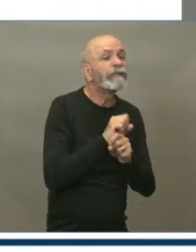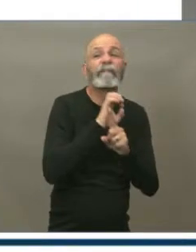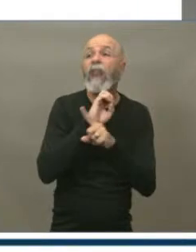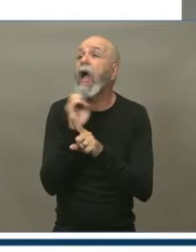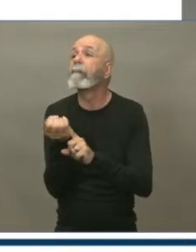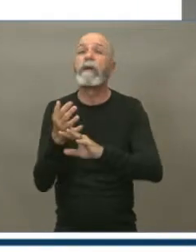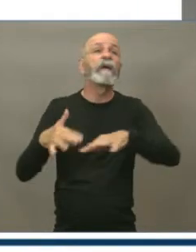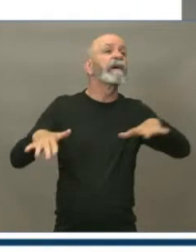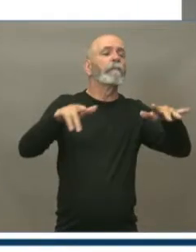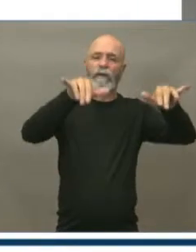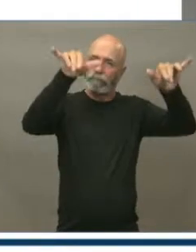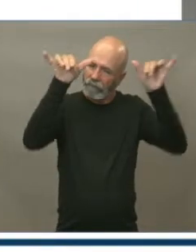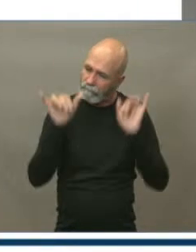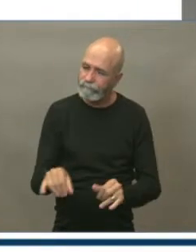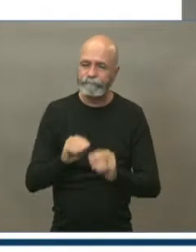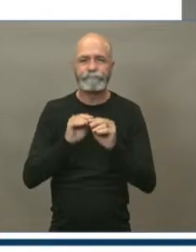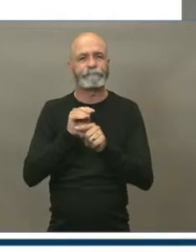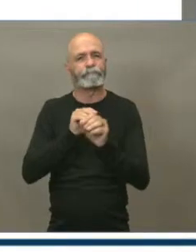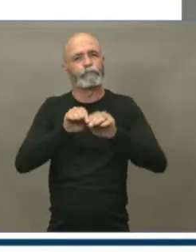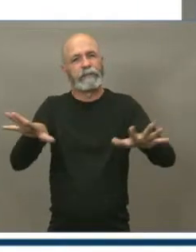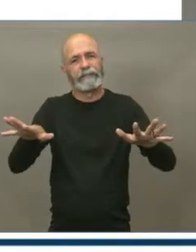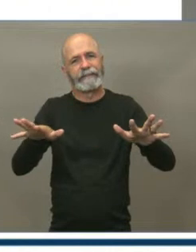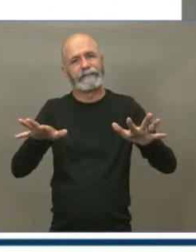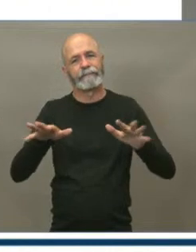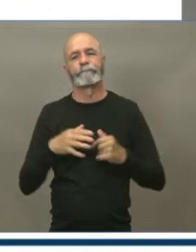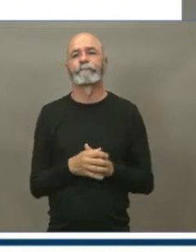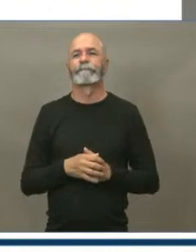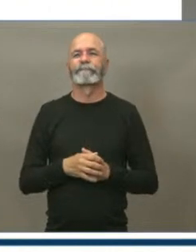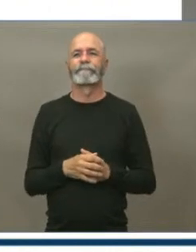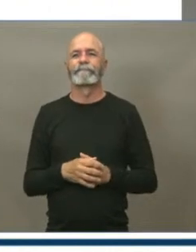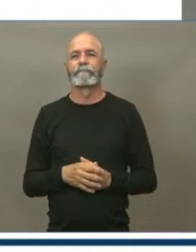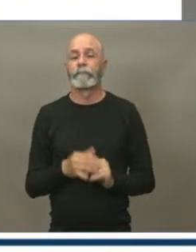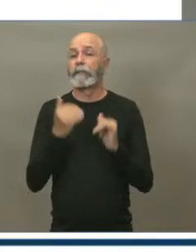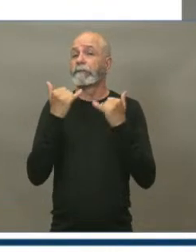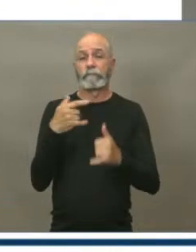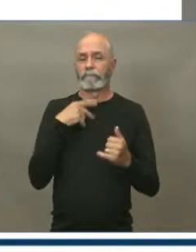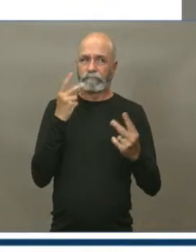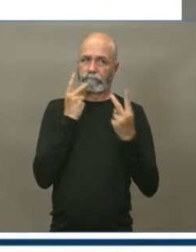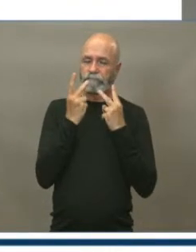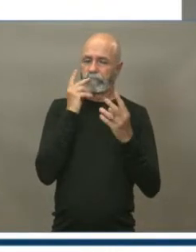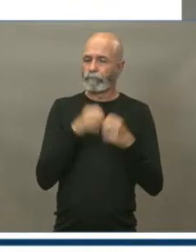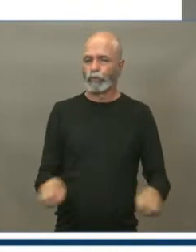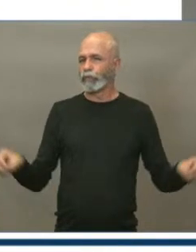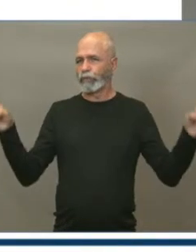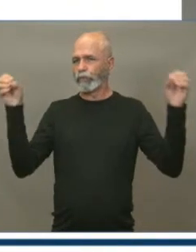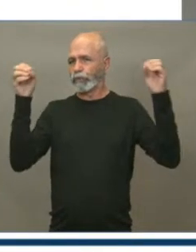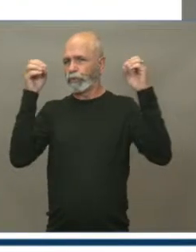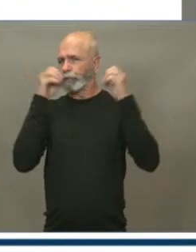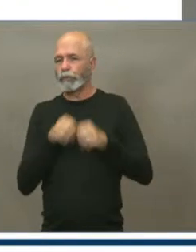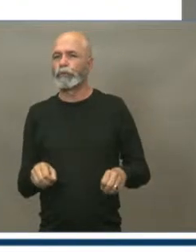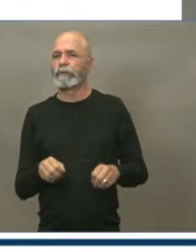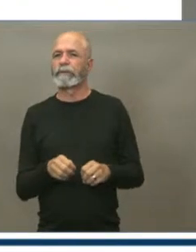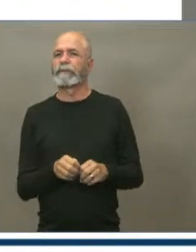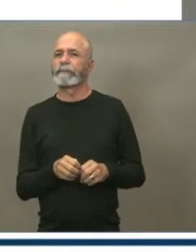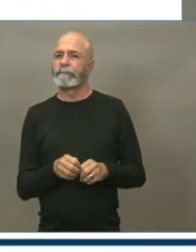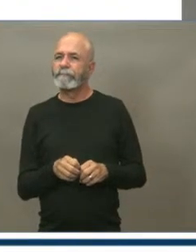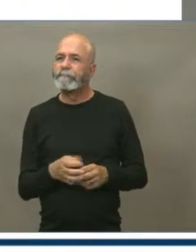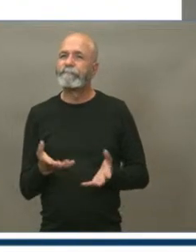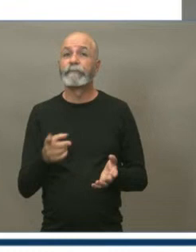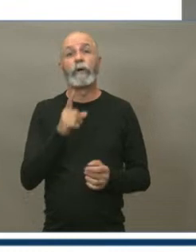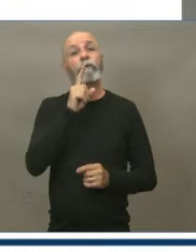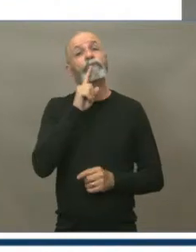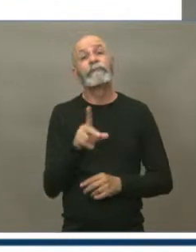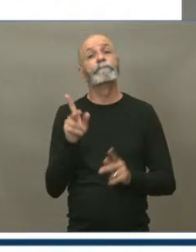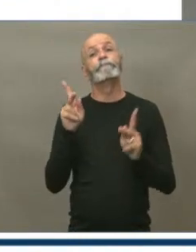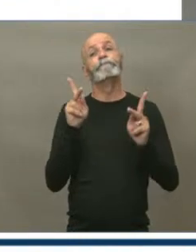workplaces. But what we're seeing, some of the key issues we're seeing, as I've talked about here previously, is that people are going to work when